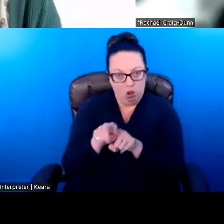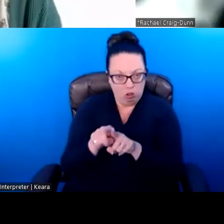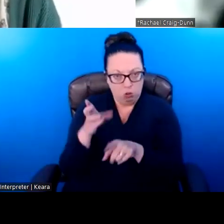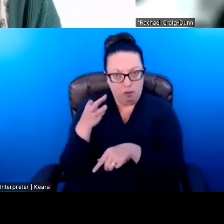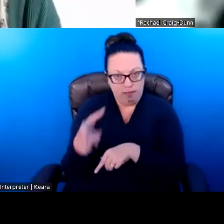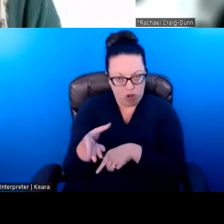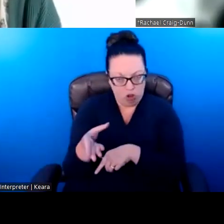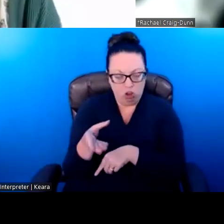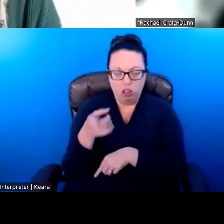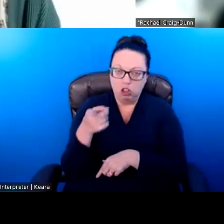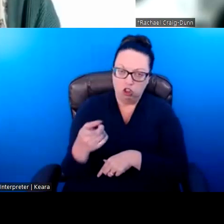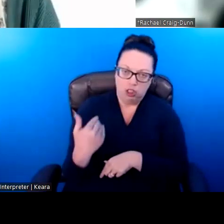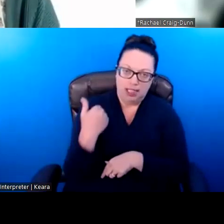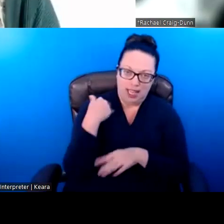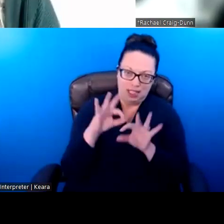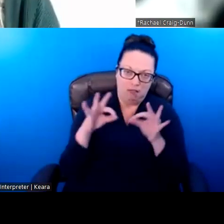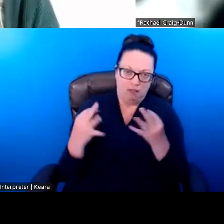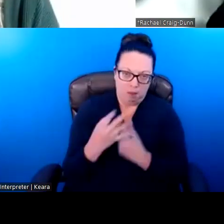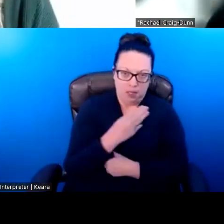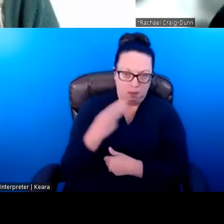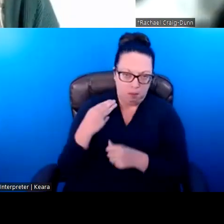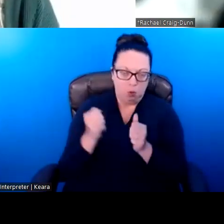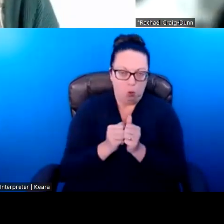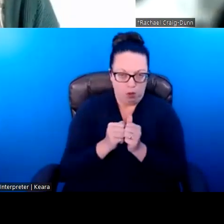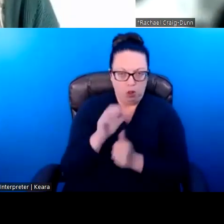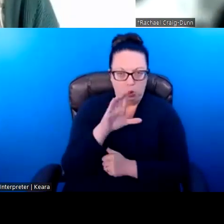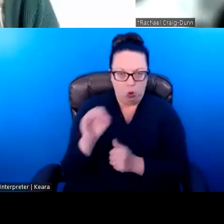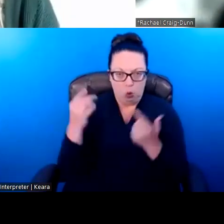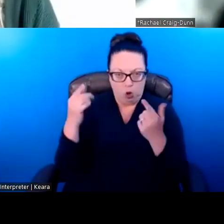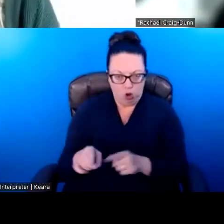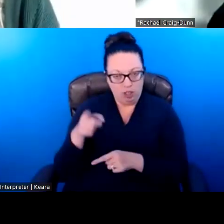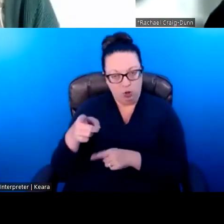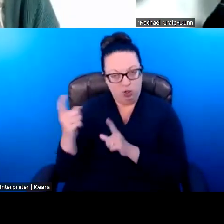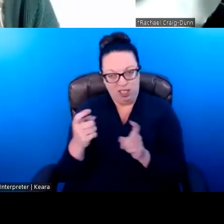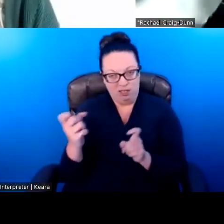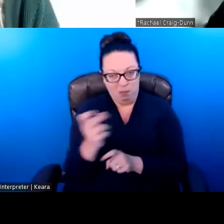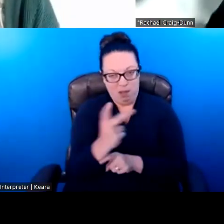that she has a family member with co-occurring. So she gives back to the community by doing